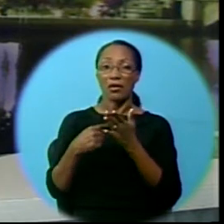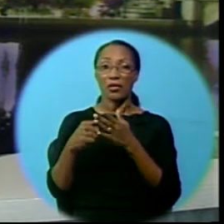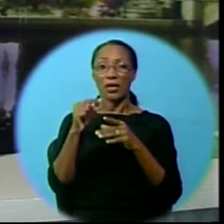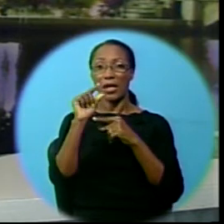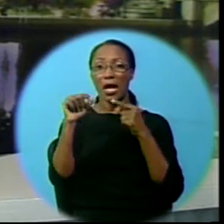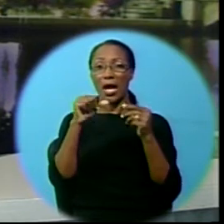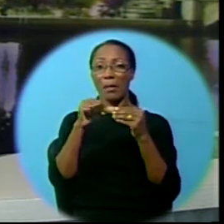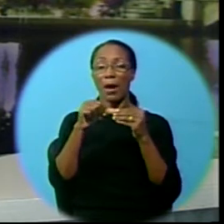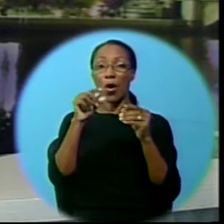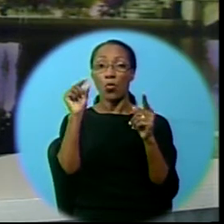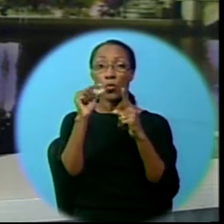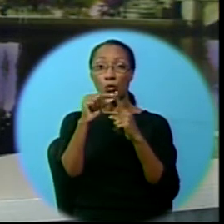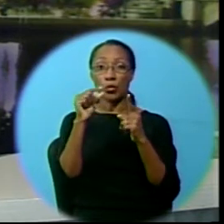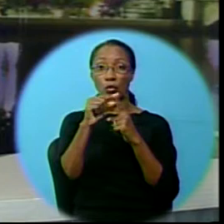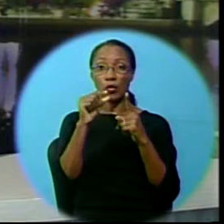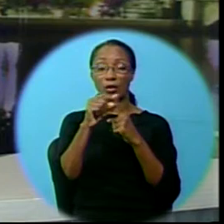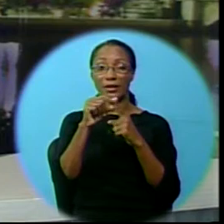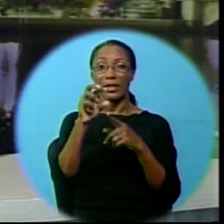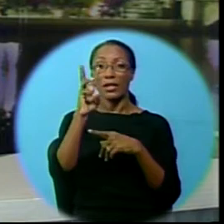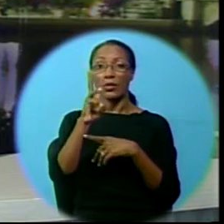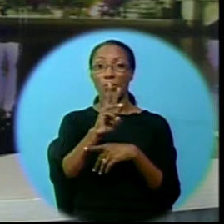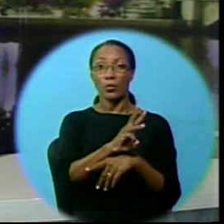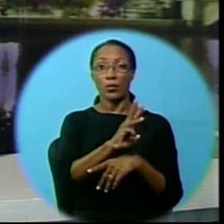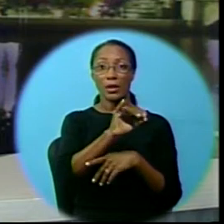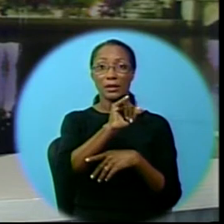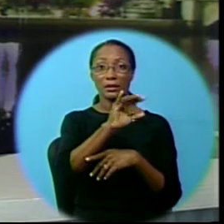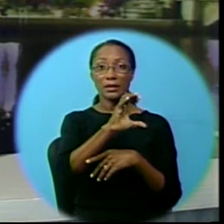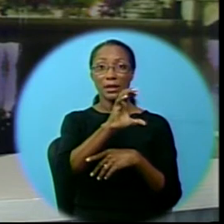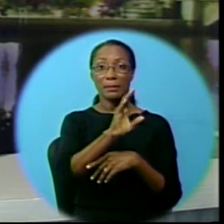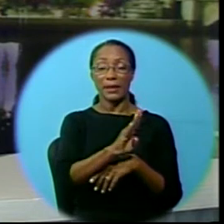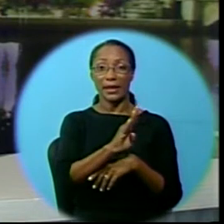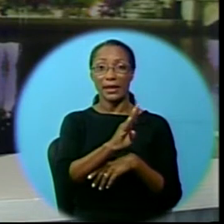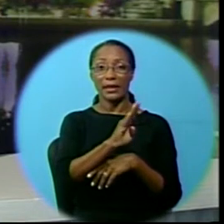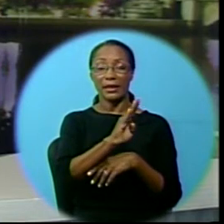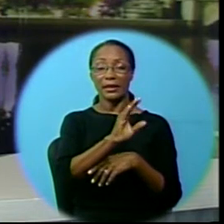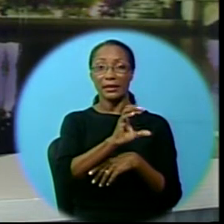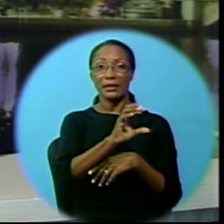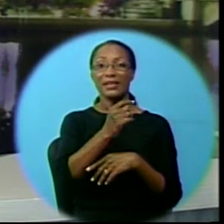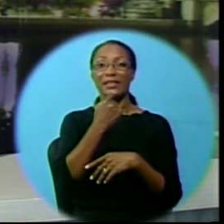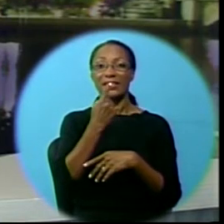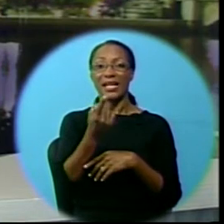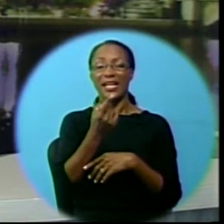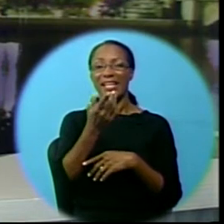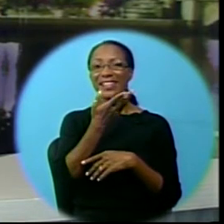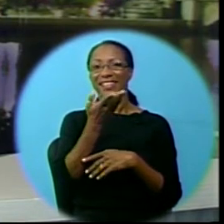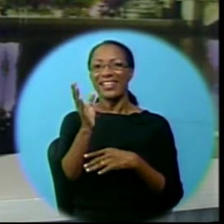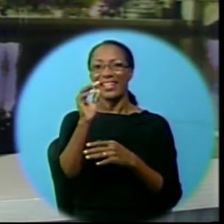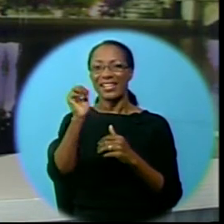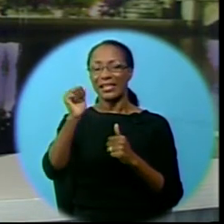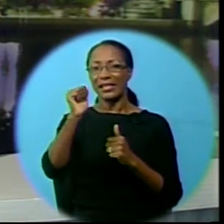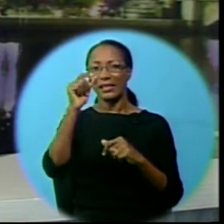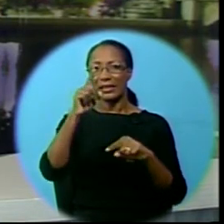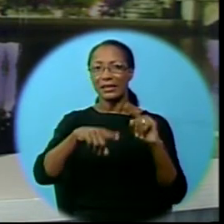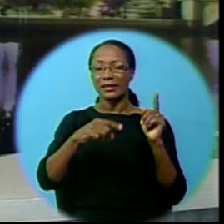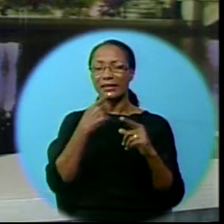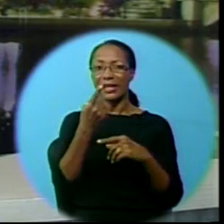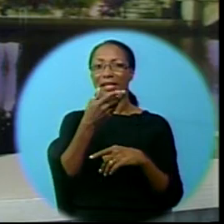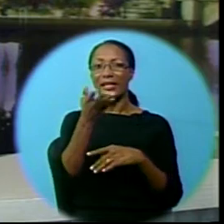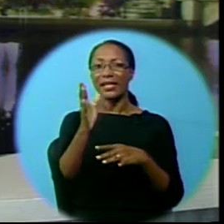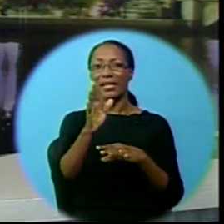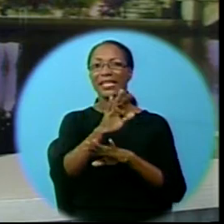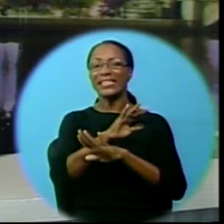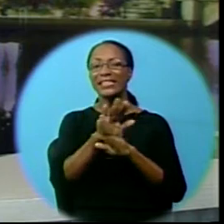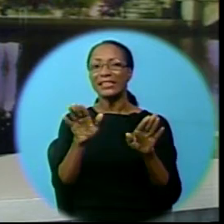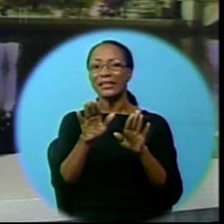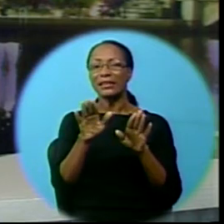WICB official as saying the board couldn't issue a statement about not victimizing players who abandoned the Indian tour because, listen to this,